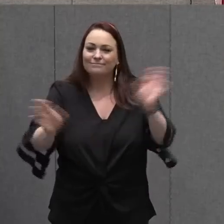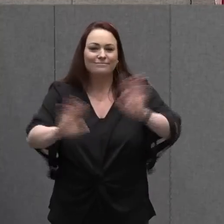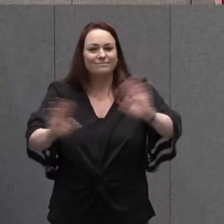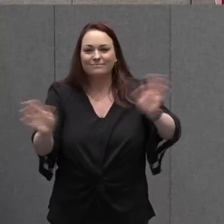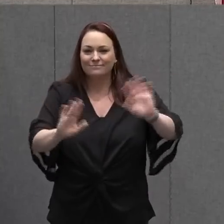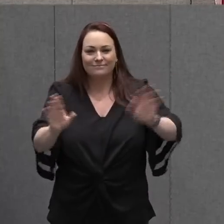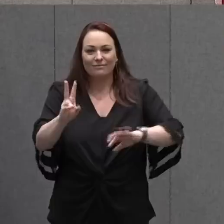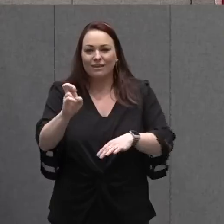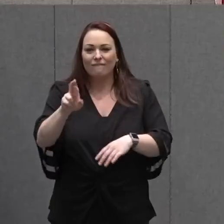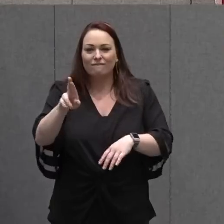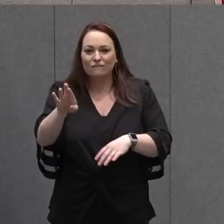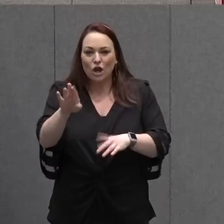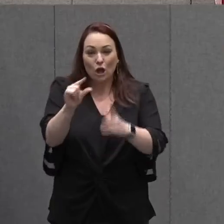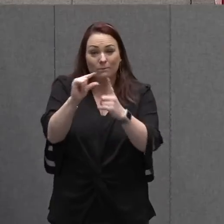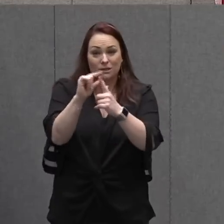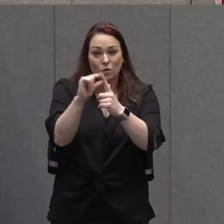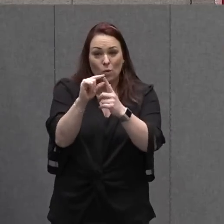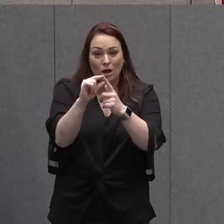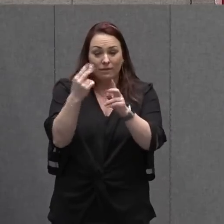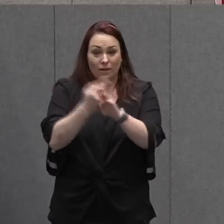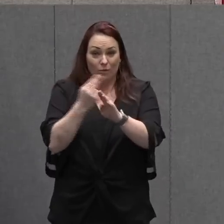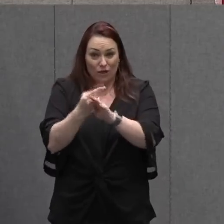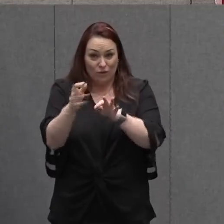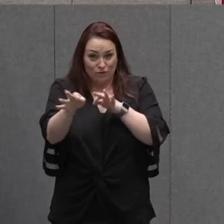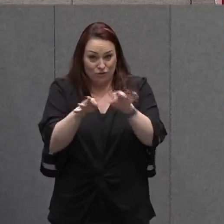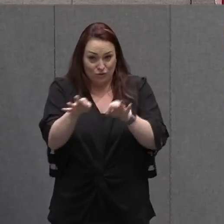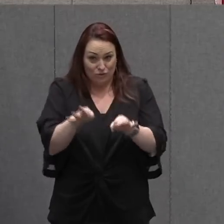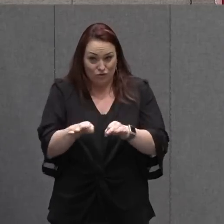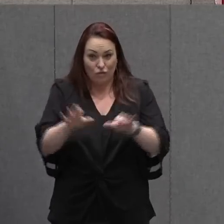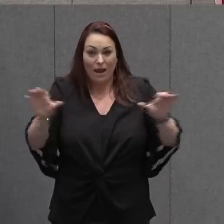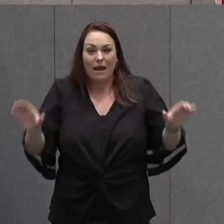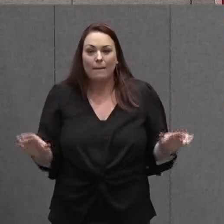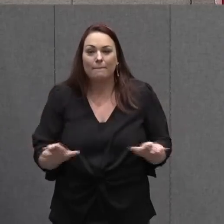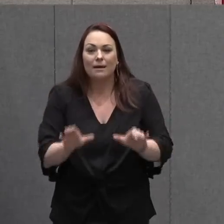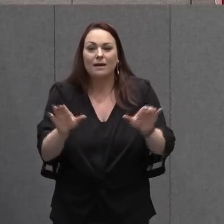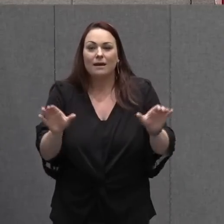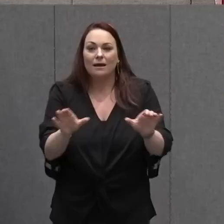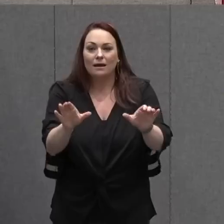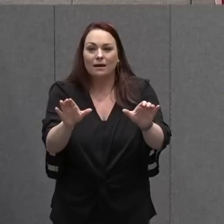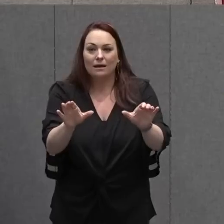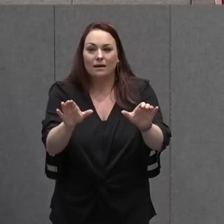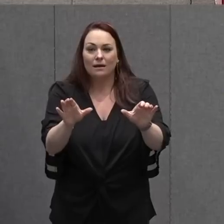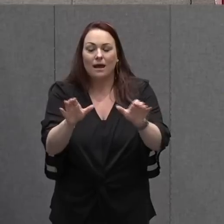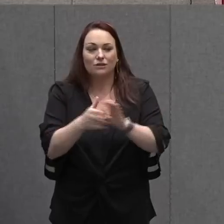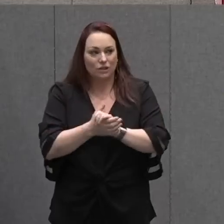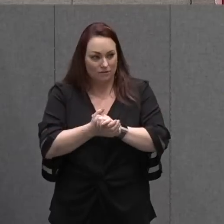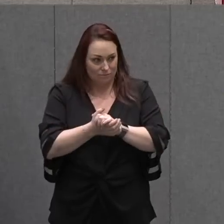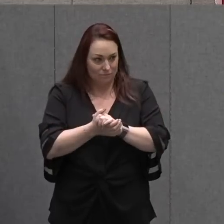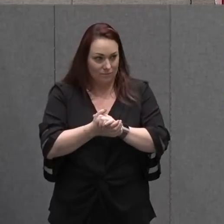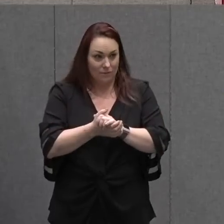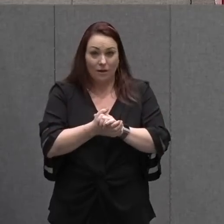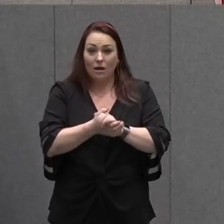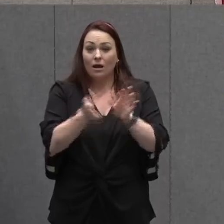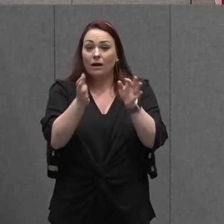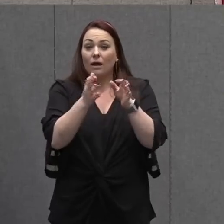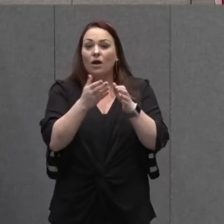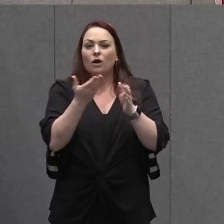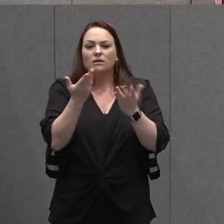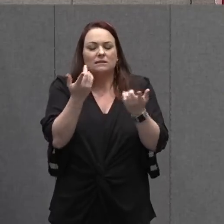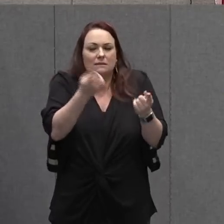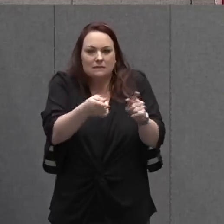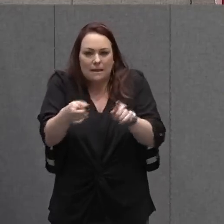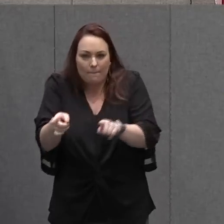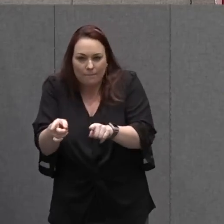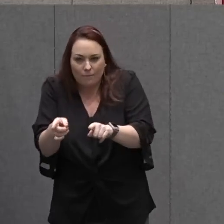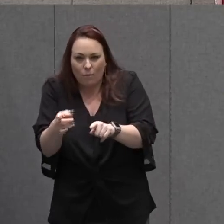that we use to describe an action. You were burping. An action, state, or